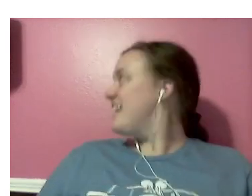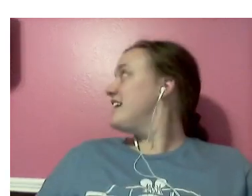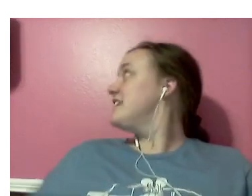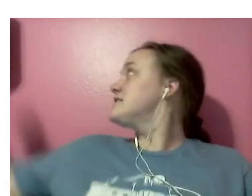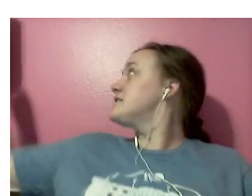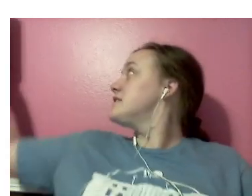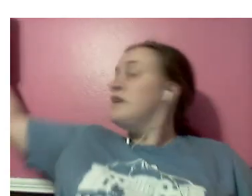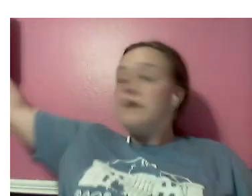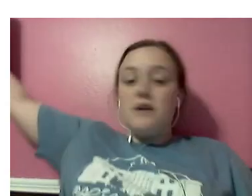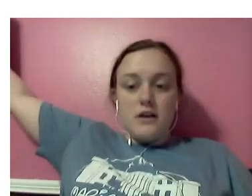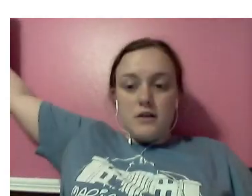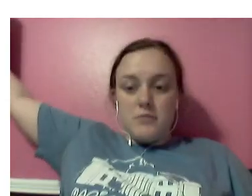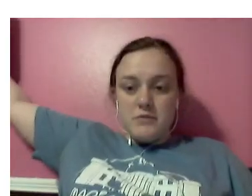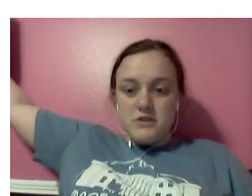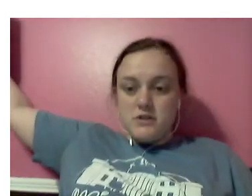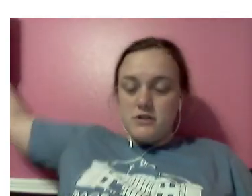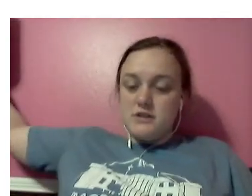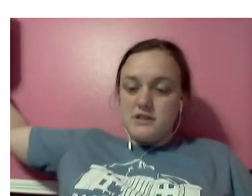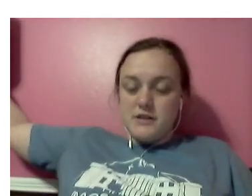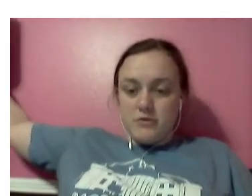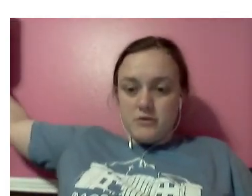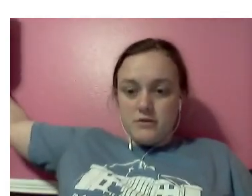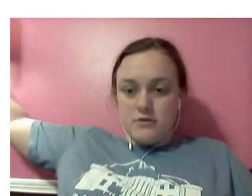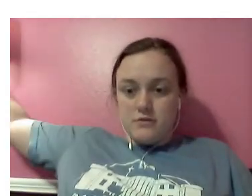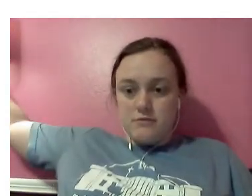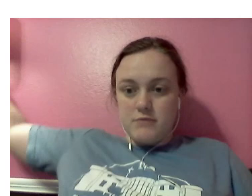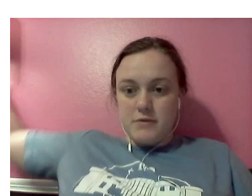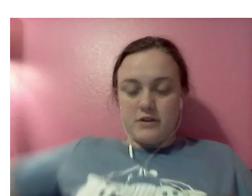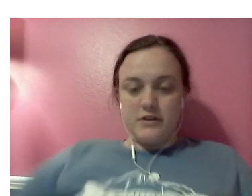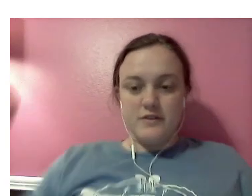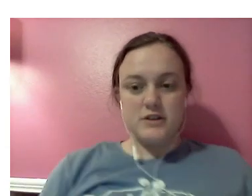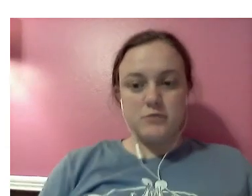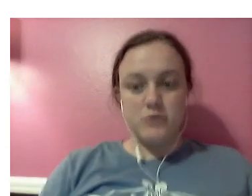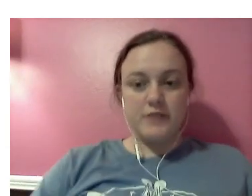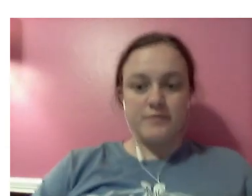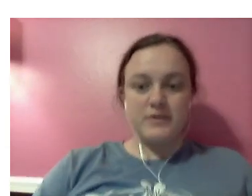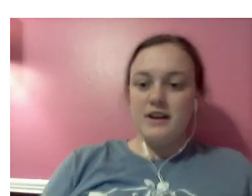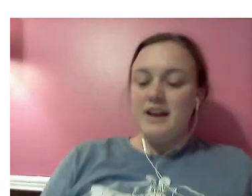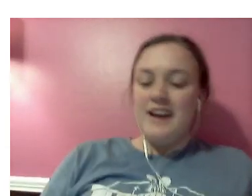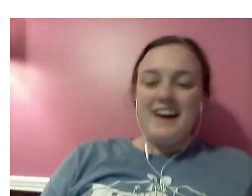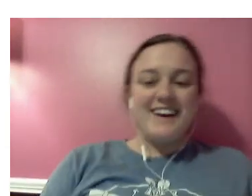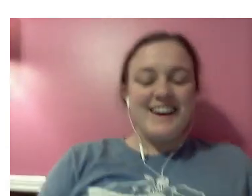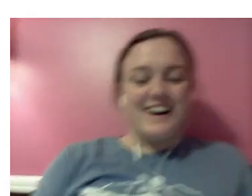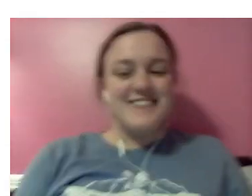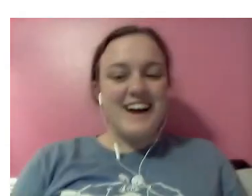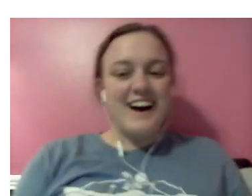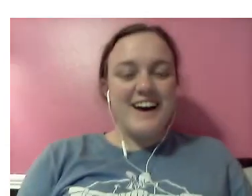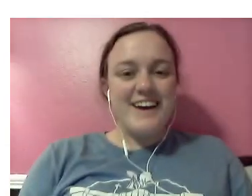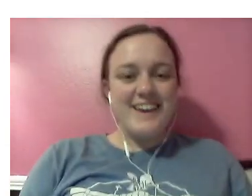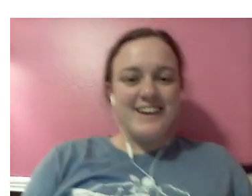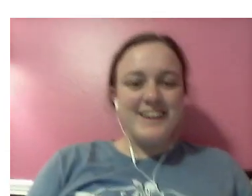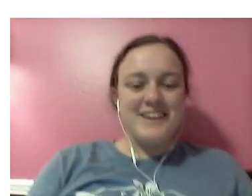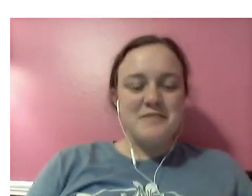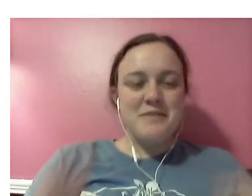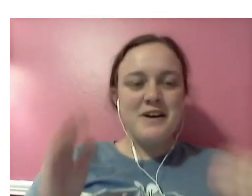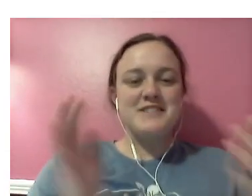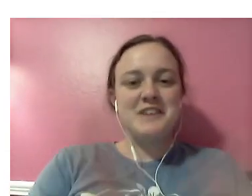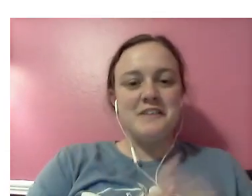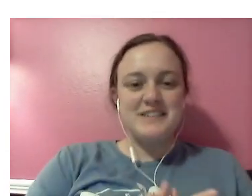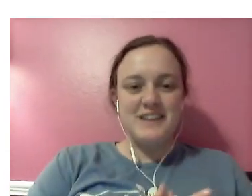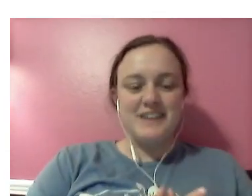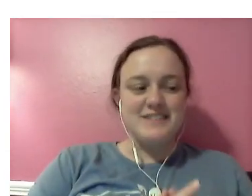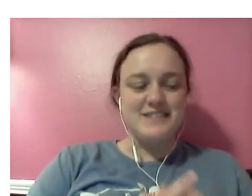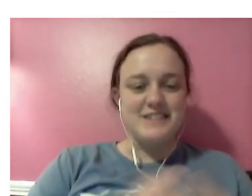Hey guys, let me turn this lamp on. Maybe that'll give us a little more light. Hey guys, I am